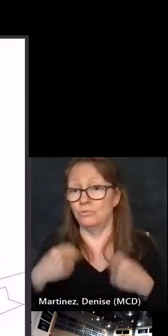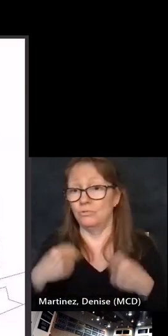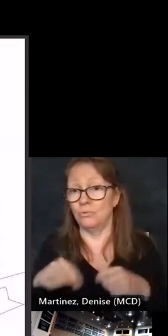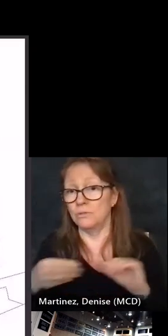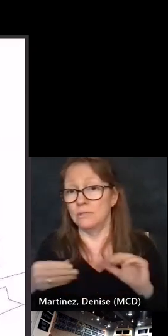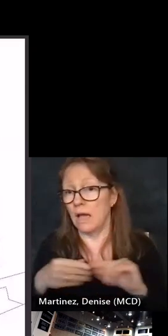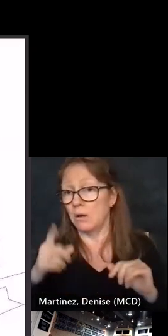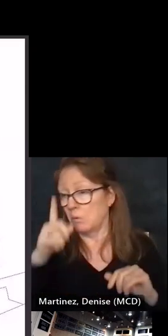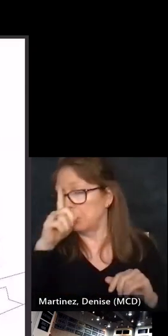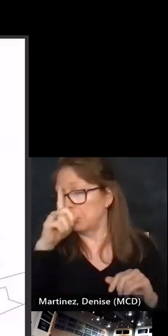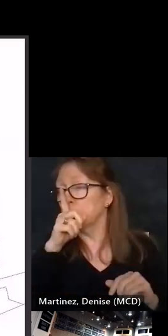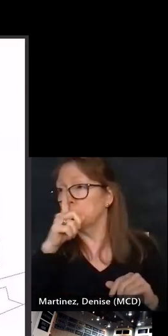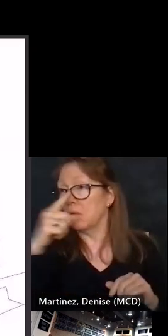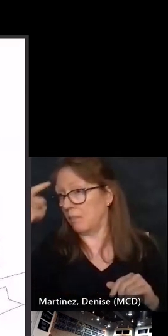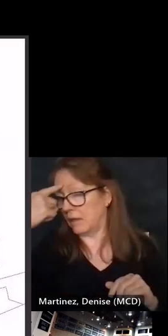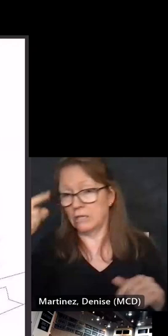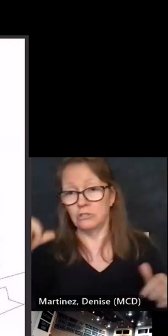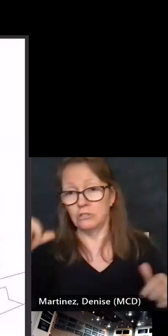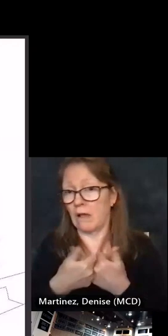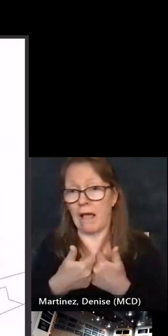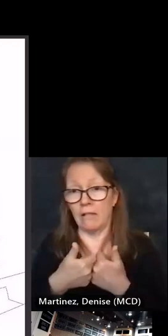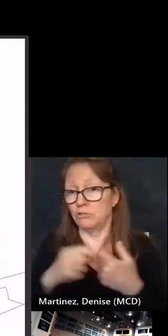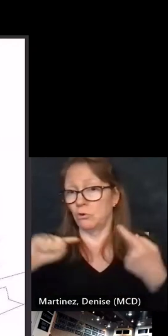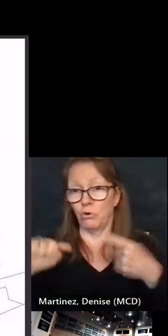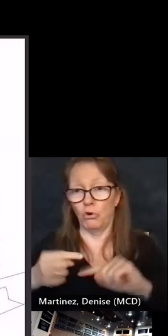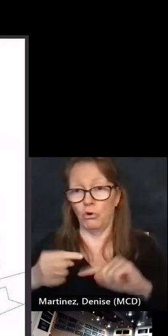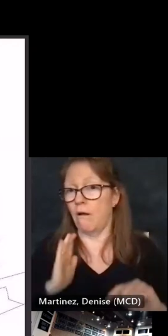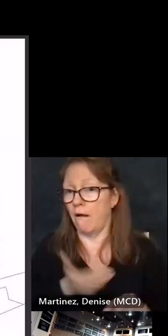challenge or you know, she better.